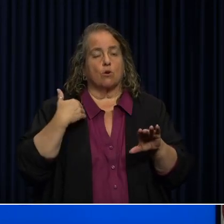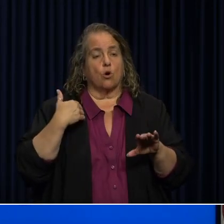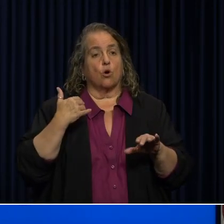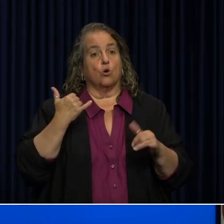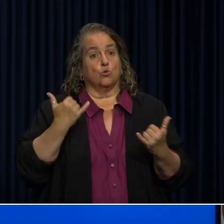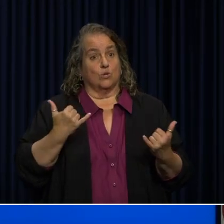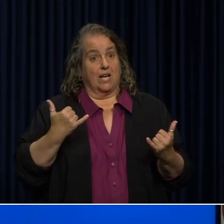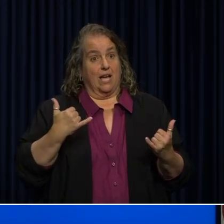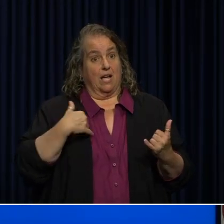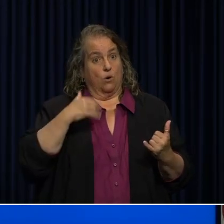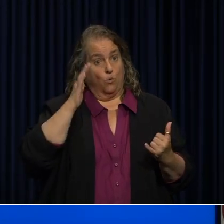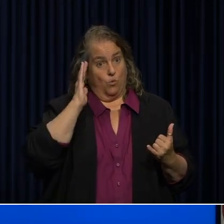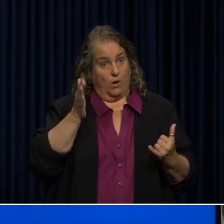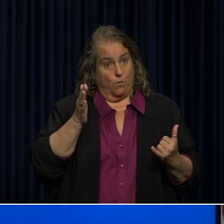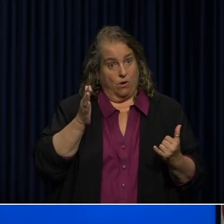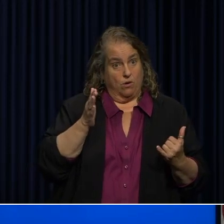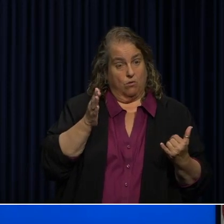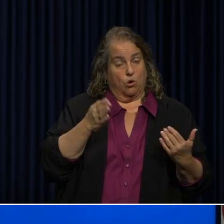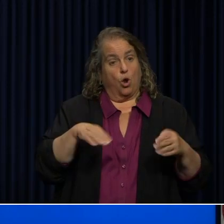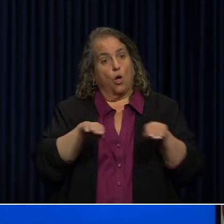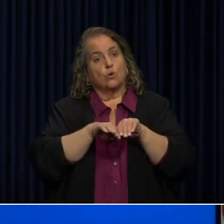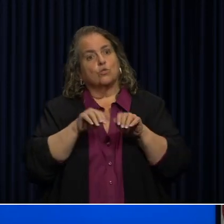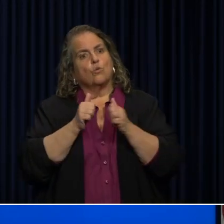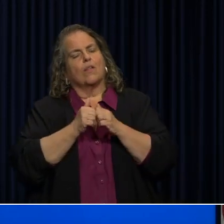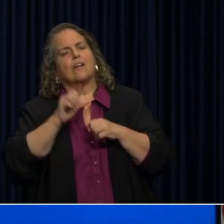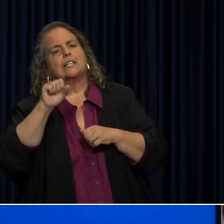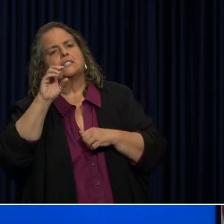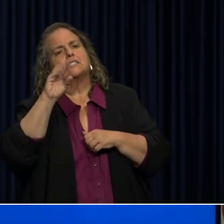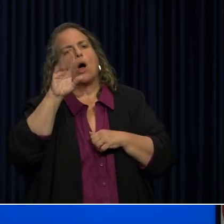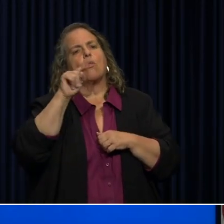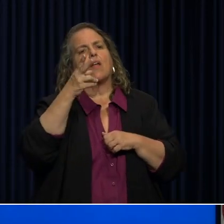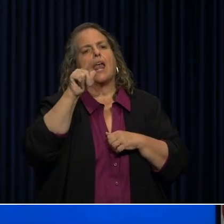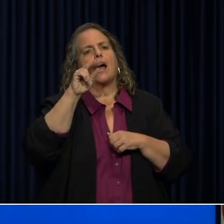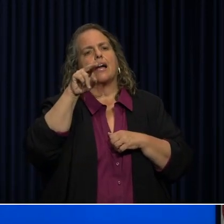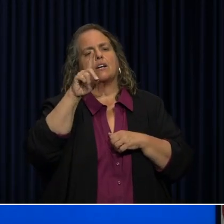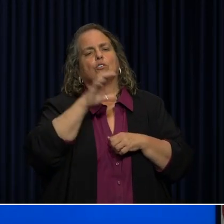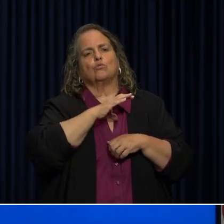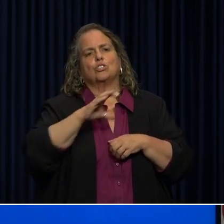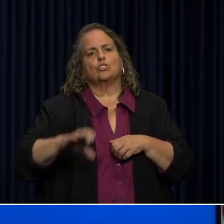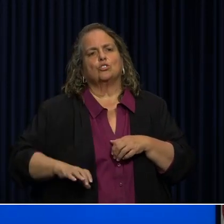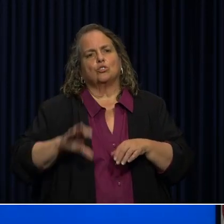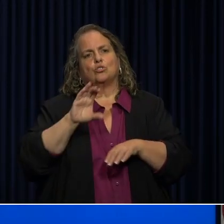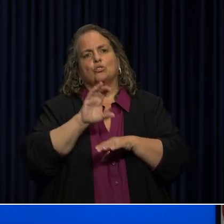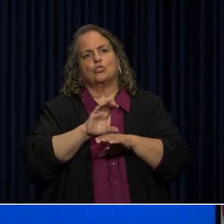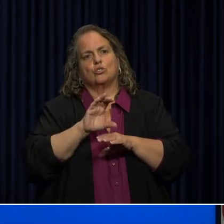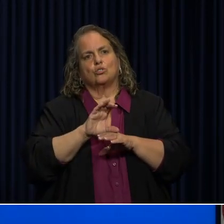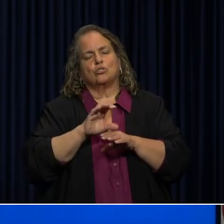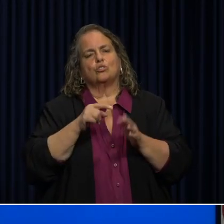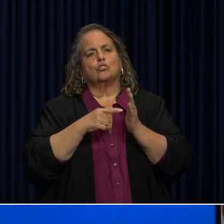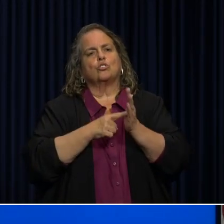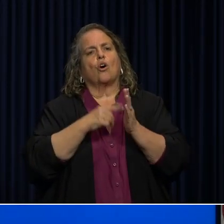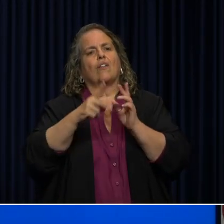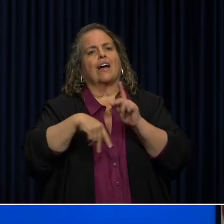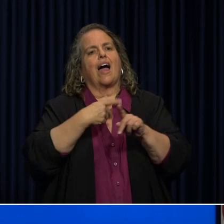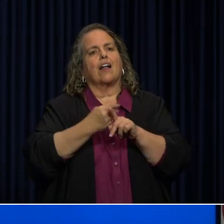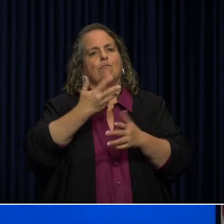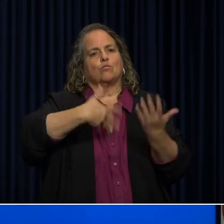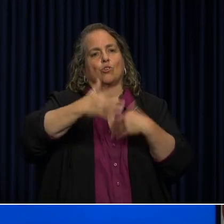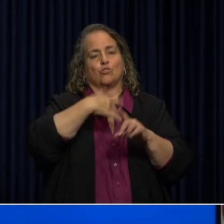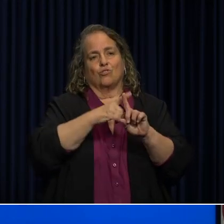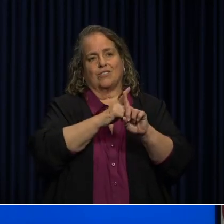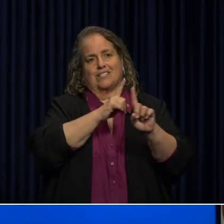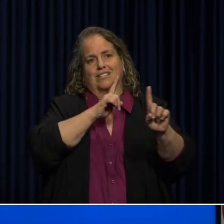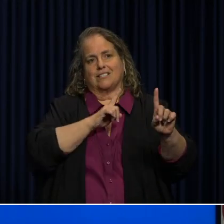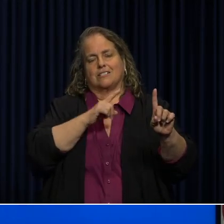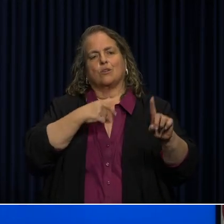today with, I think it's Southland Christian Church, showing the type of social distancing